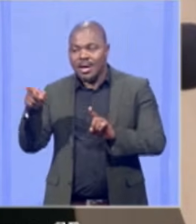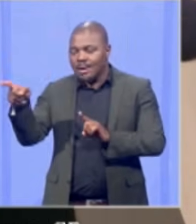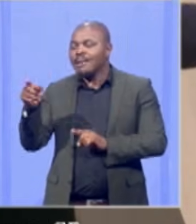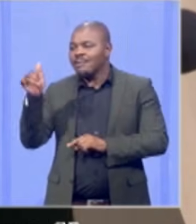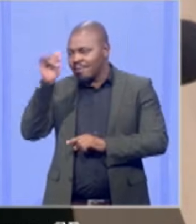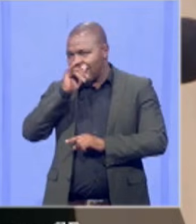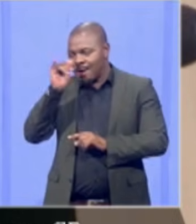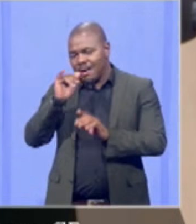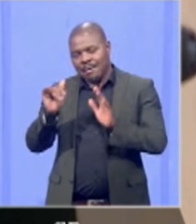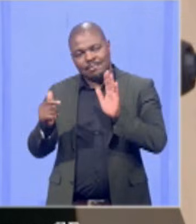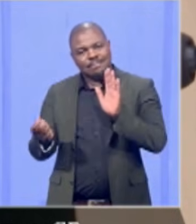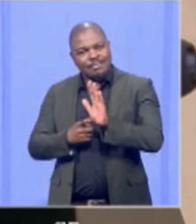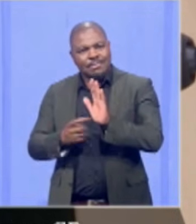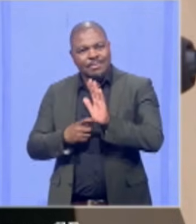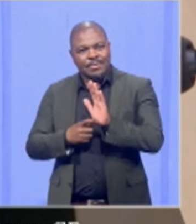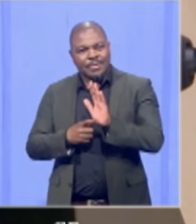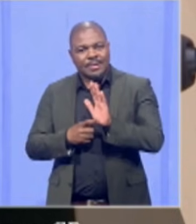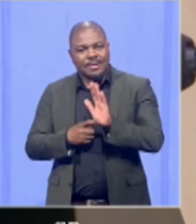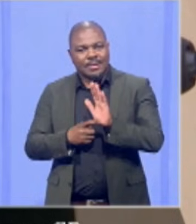offense. No, I understand.